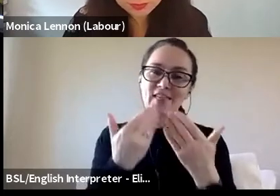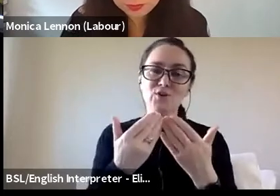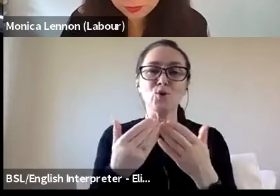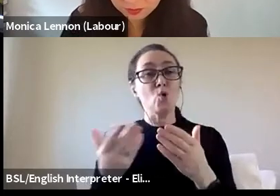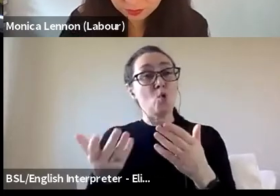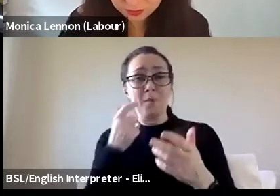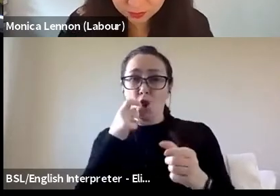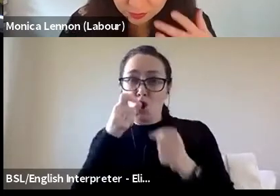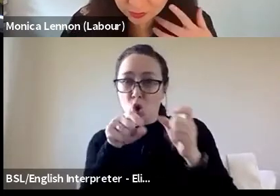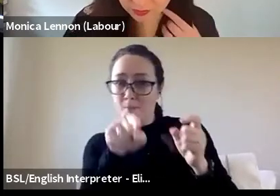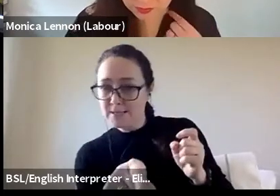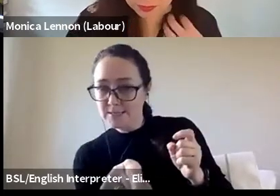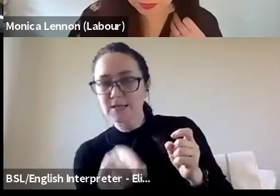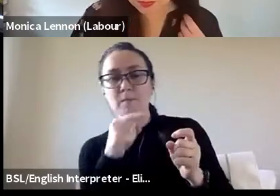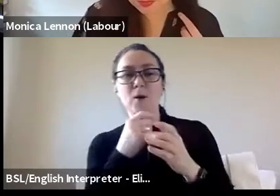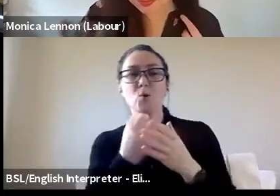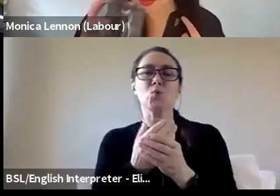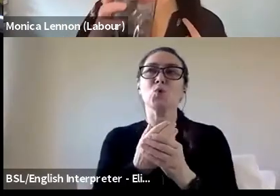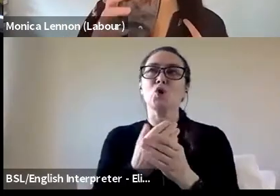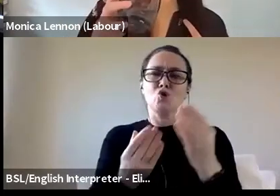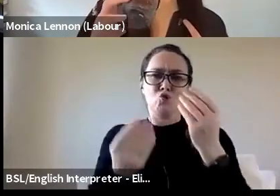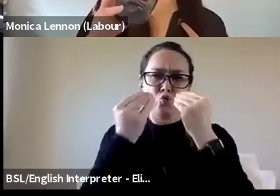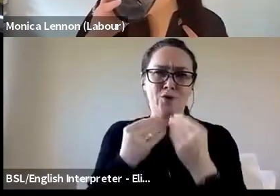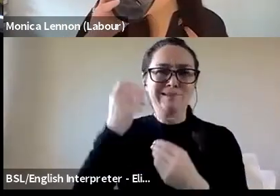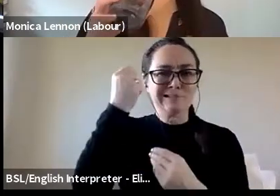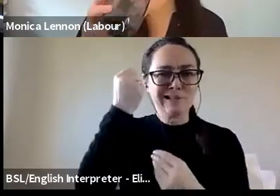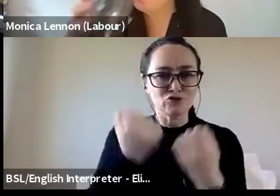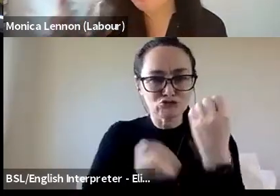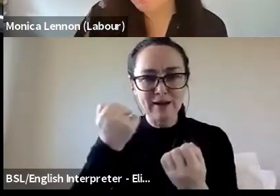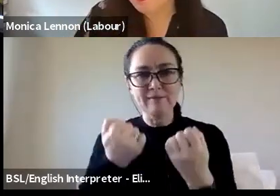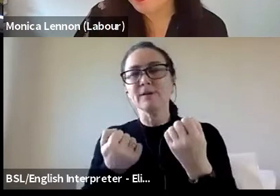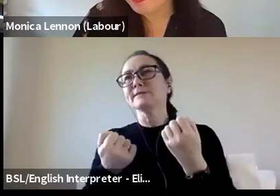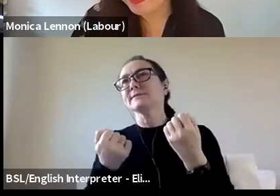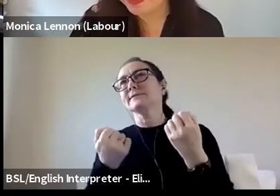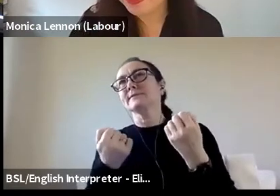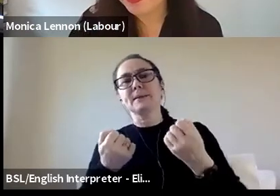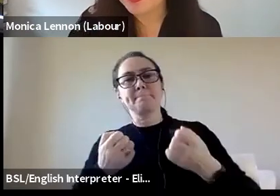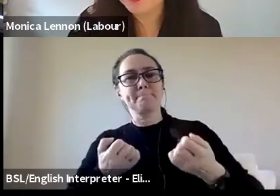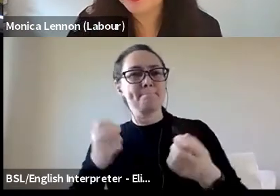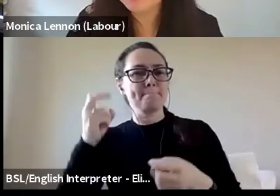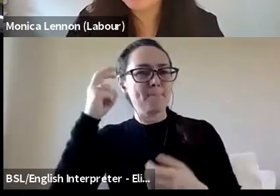disability training, including ADHD, autism and other disabilities, awareness raising.